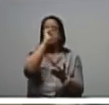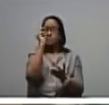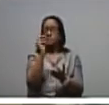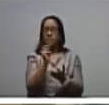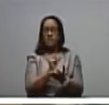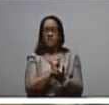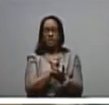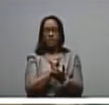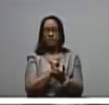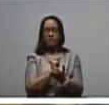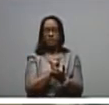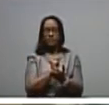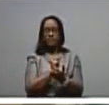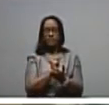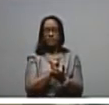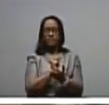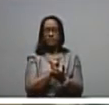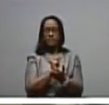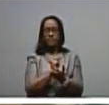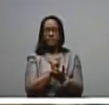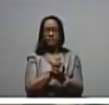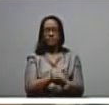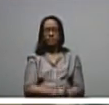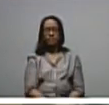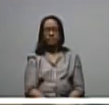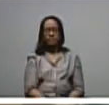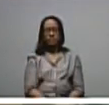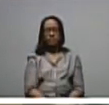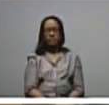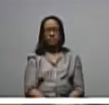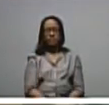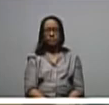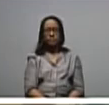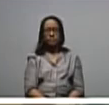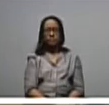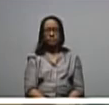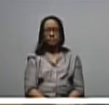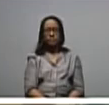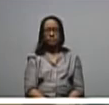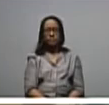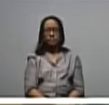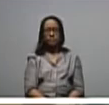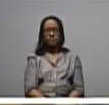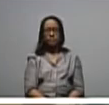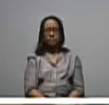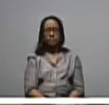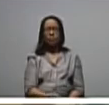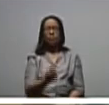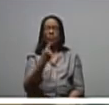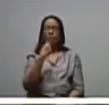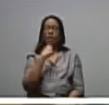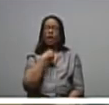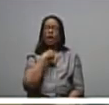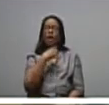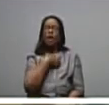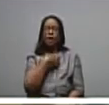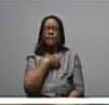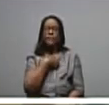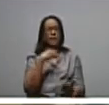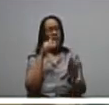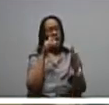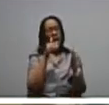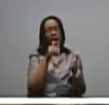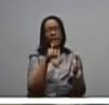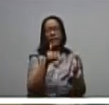nevertheless, I have this complaint to make about you, that you have